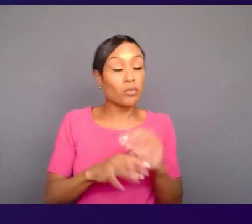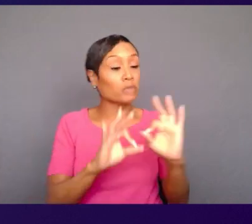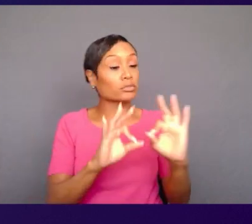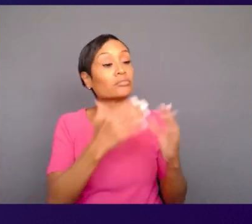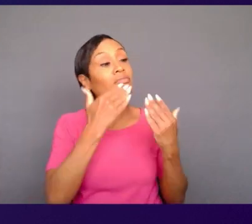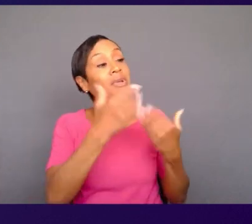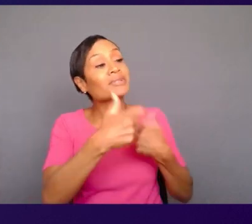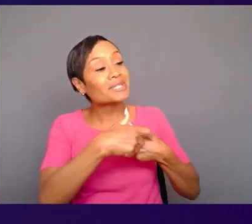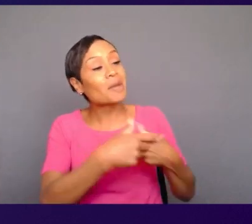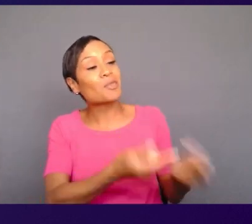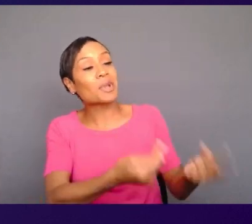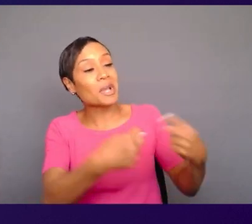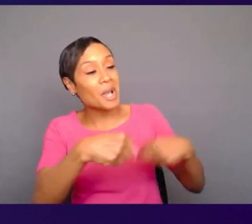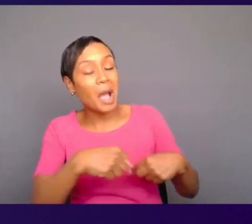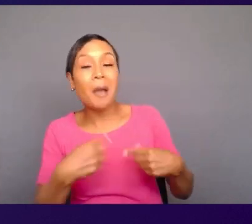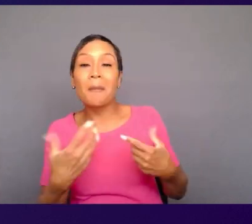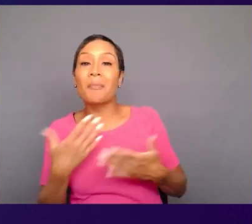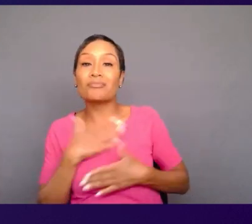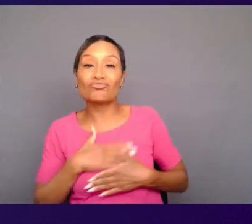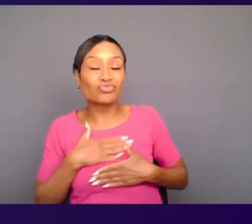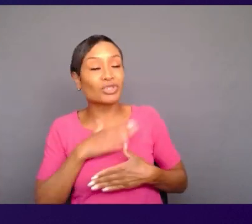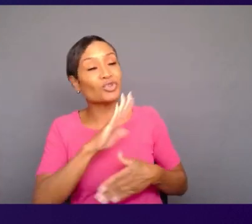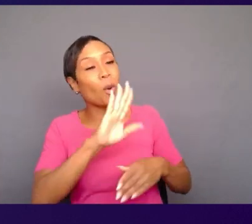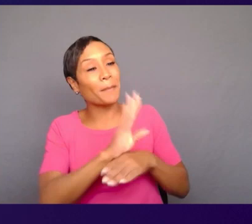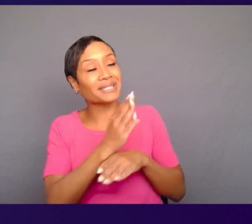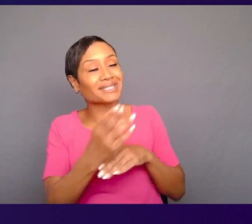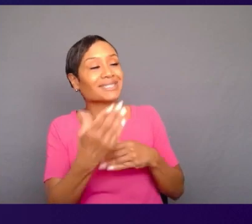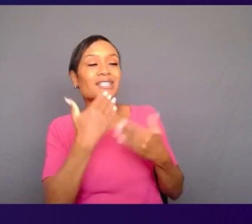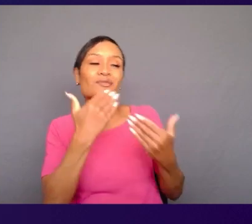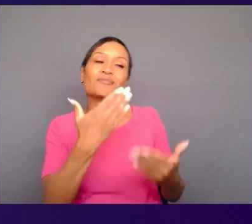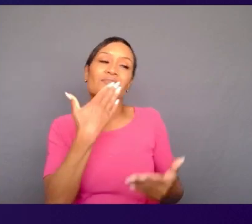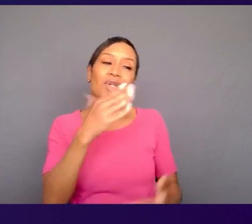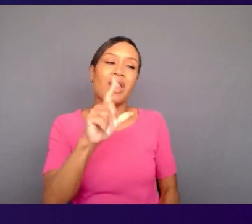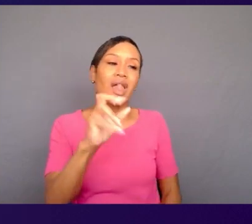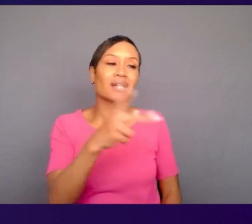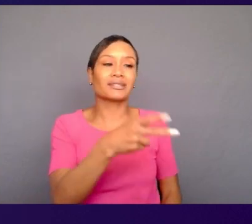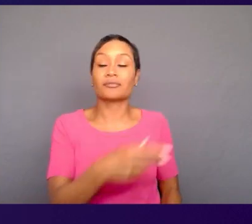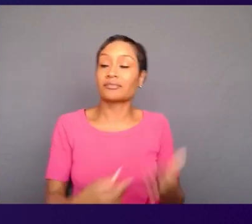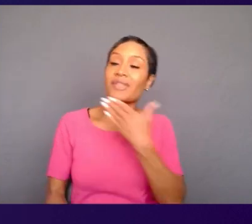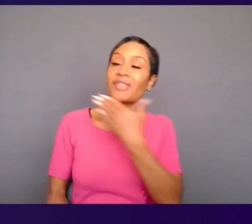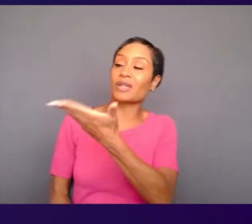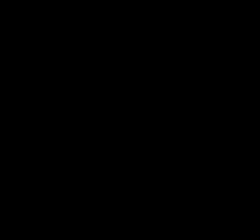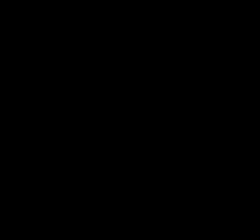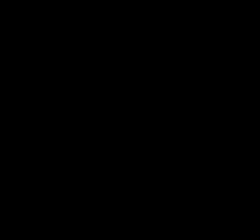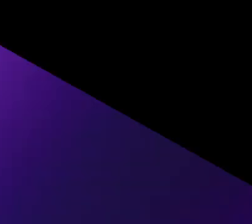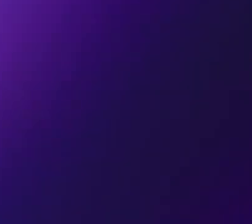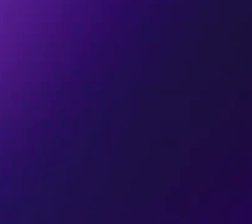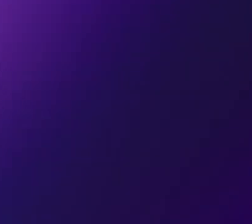time and coming out here. We appreciate the business, and the best of luck to you. Yep. Thank you, guys. All right. Thank you.